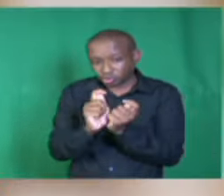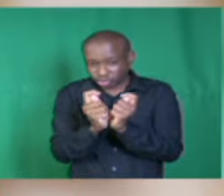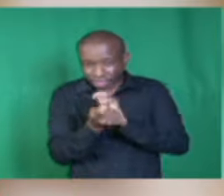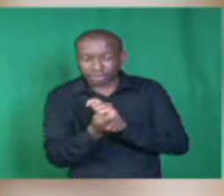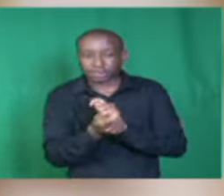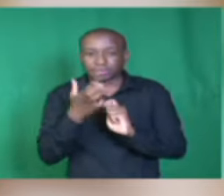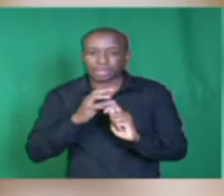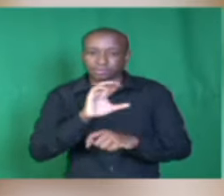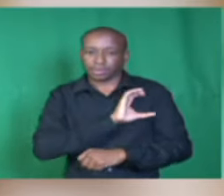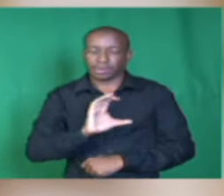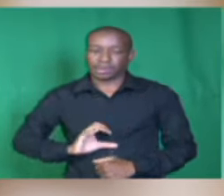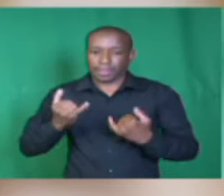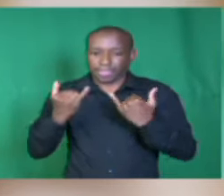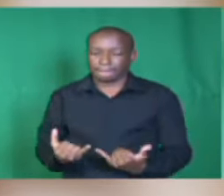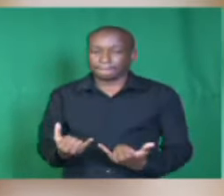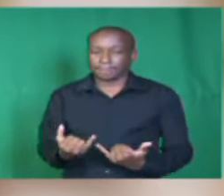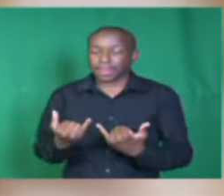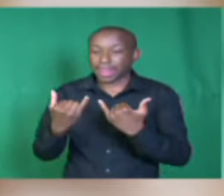the introduction. Now we're going to get